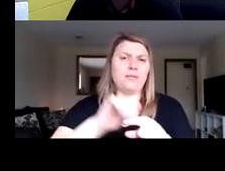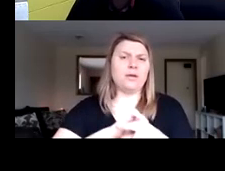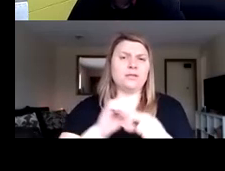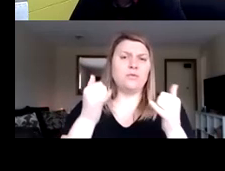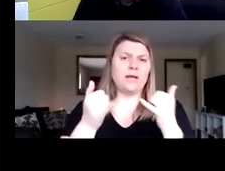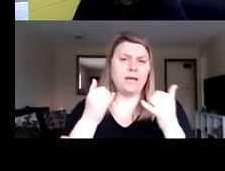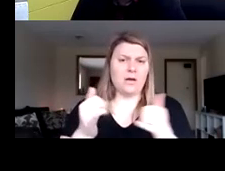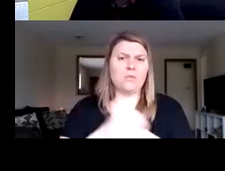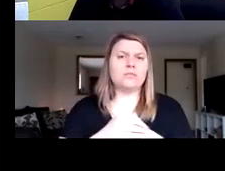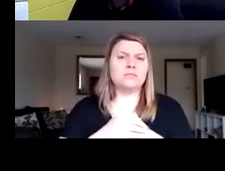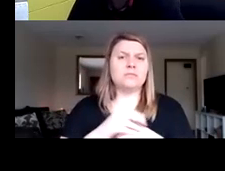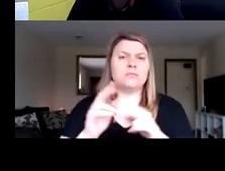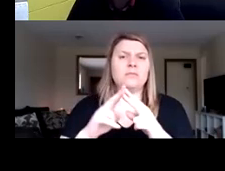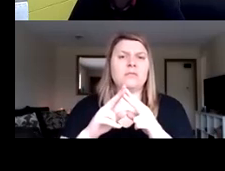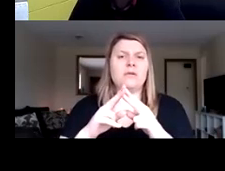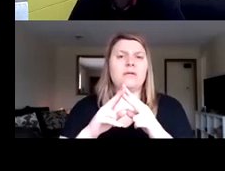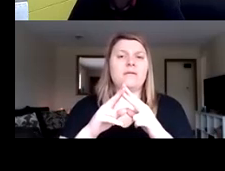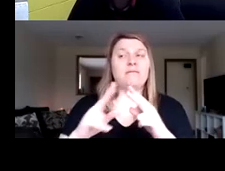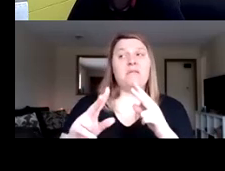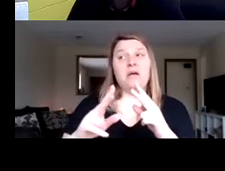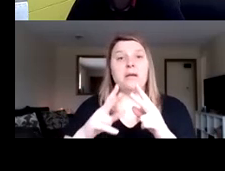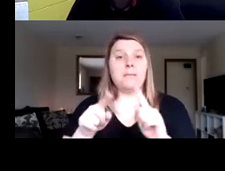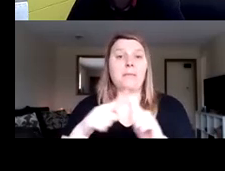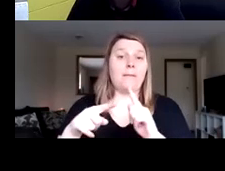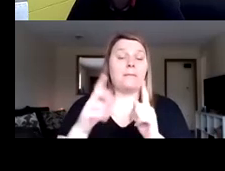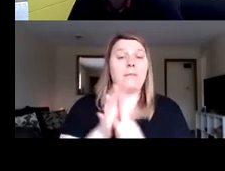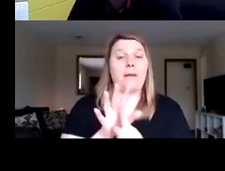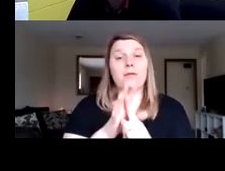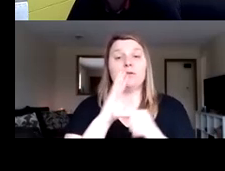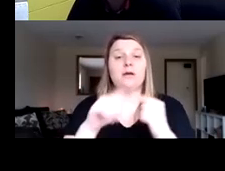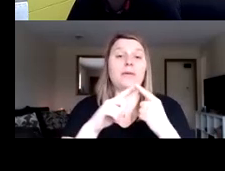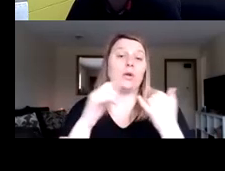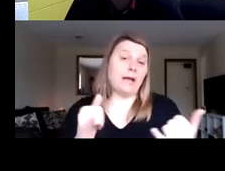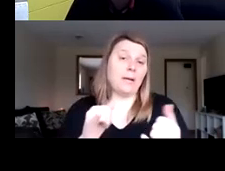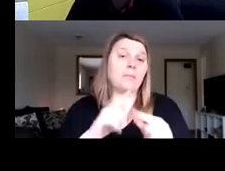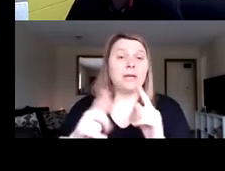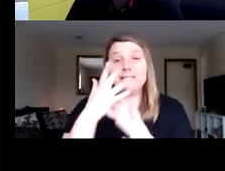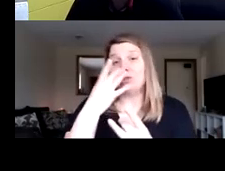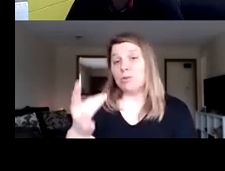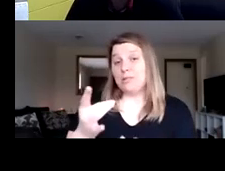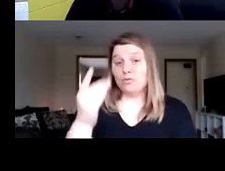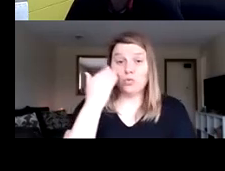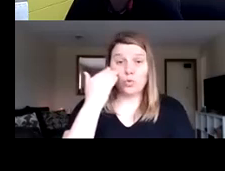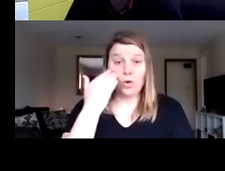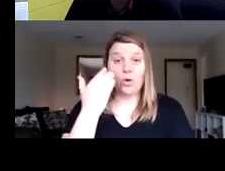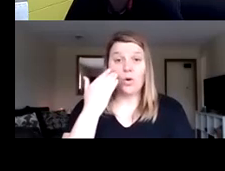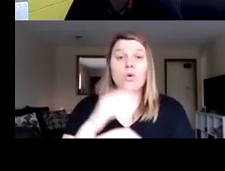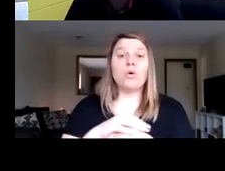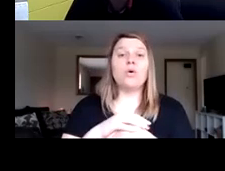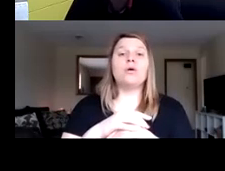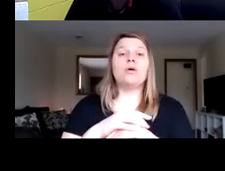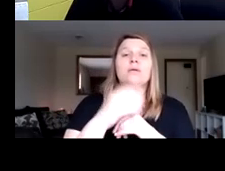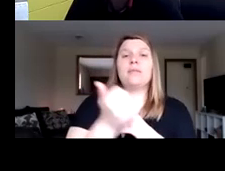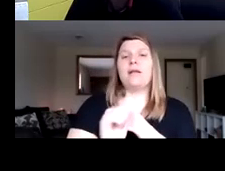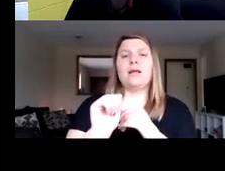And that's very fashionable now to talk about community health workers, but it's interesting to know that Promotores de Salud